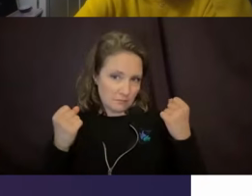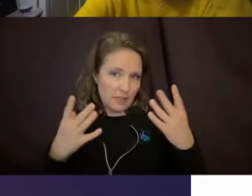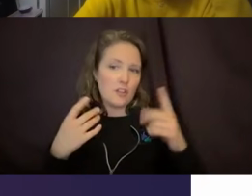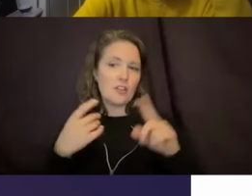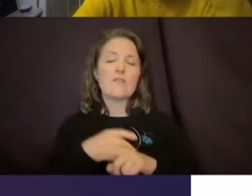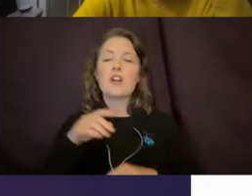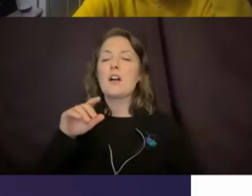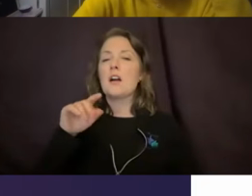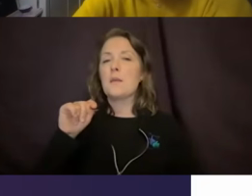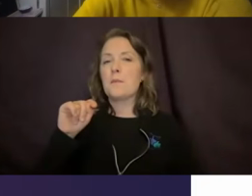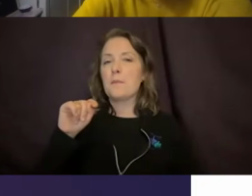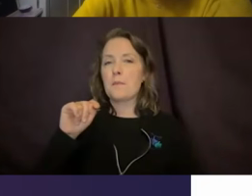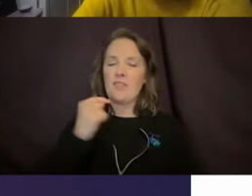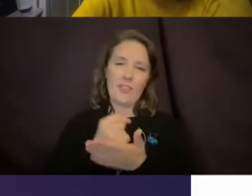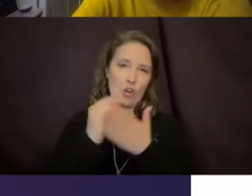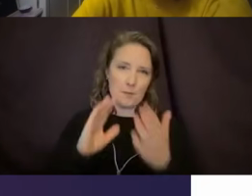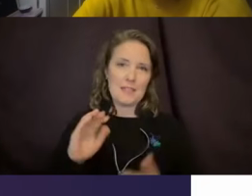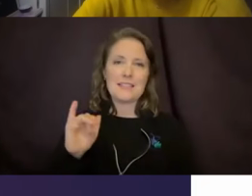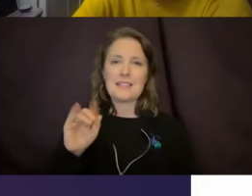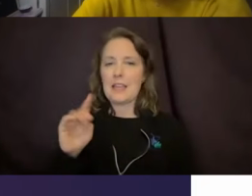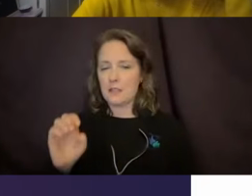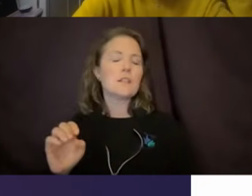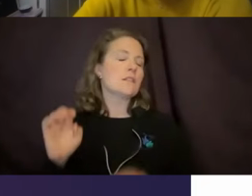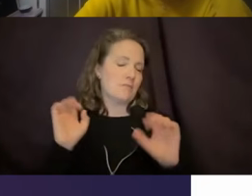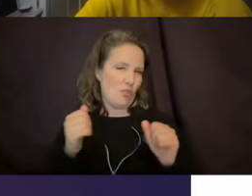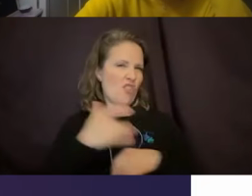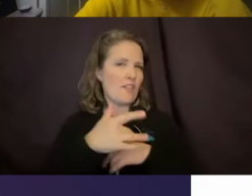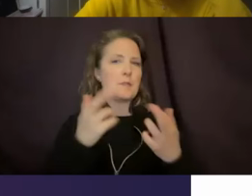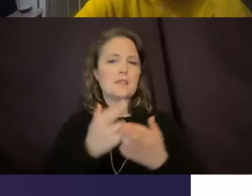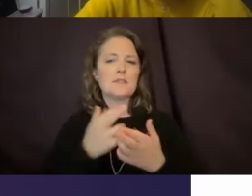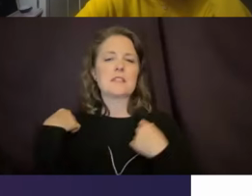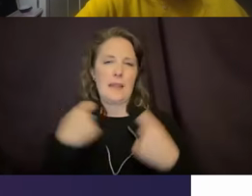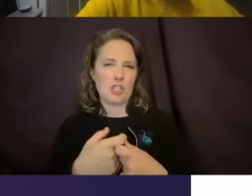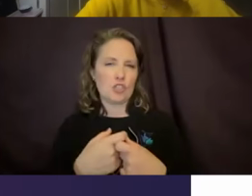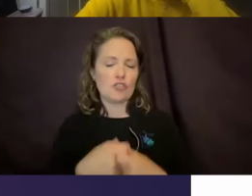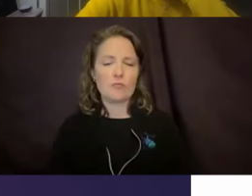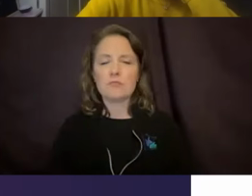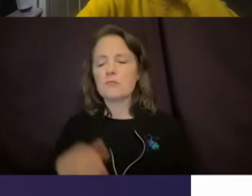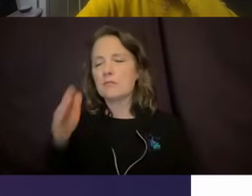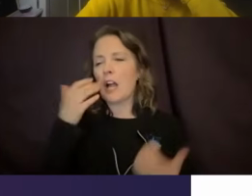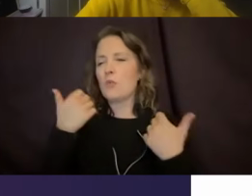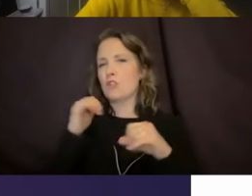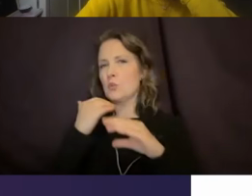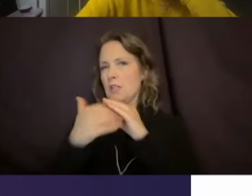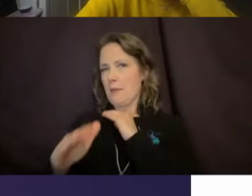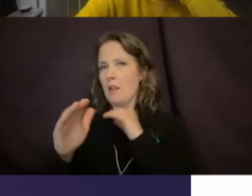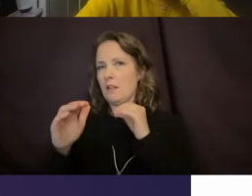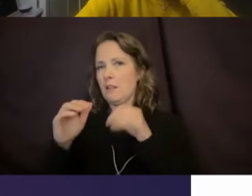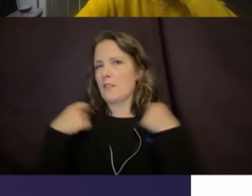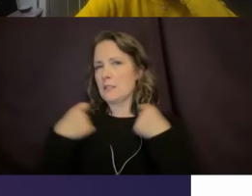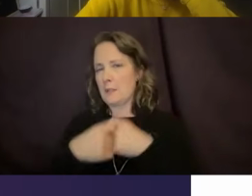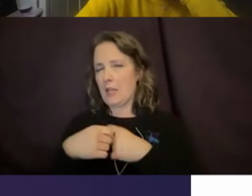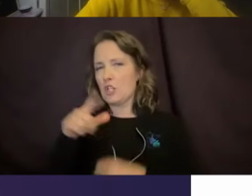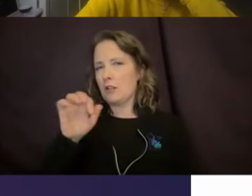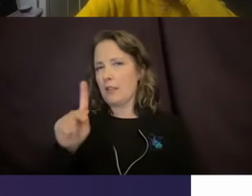Aid has a lot of their resources available in Spanish. So I'll try to link those in the follow-up email as well too. So thank you for